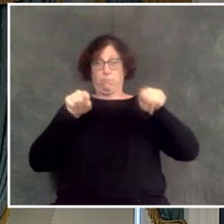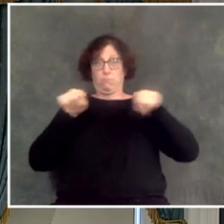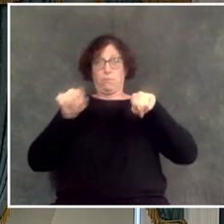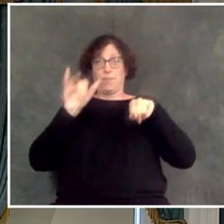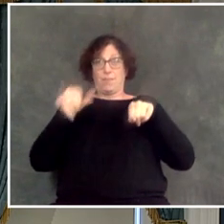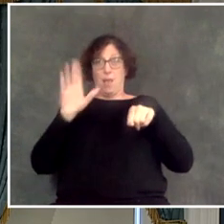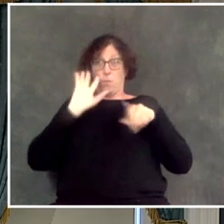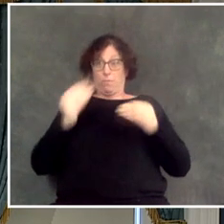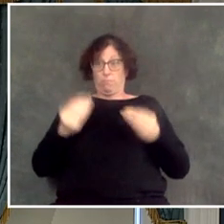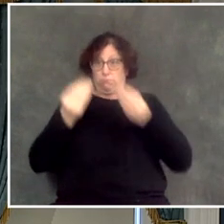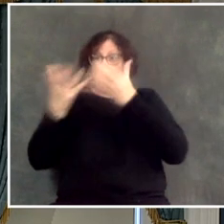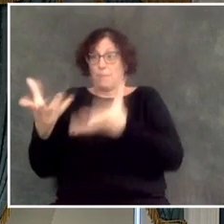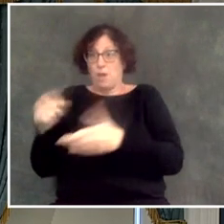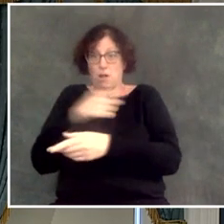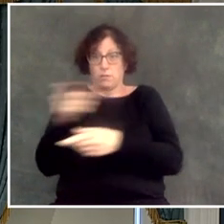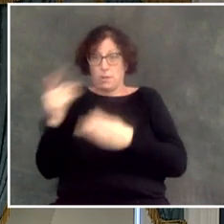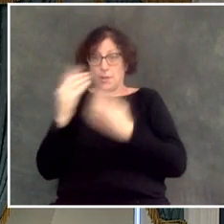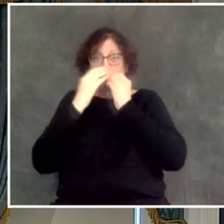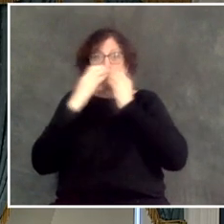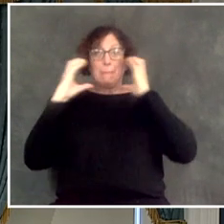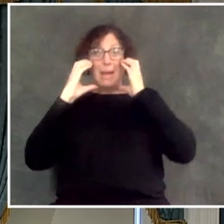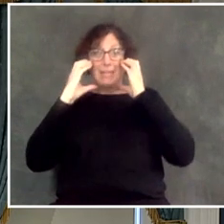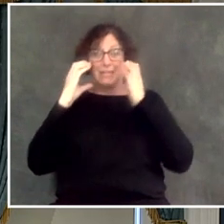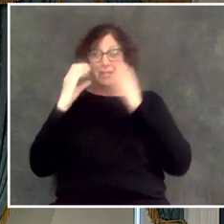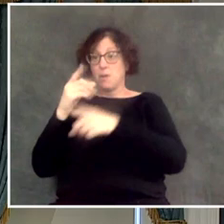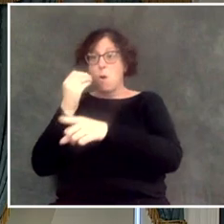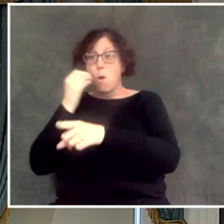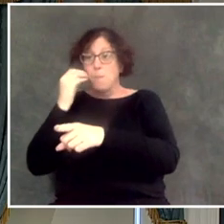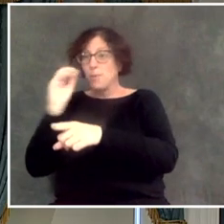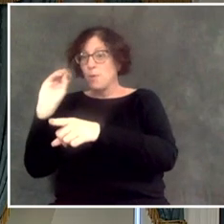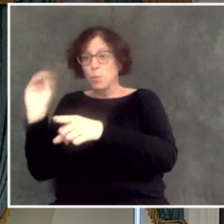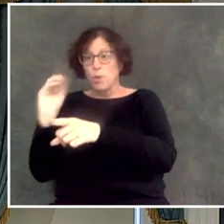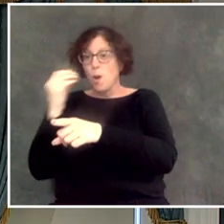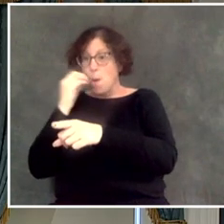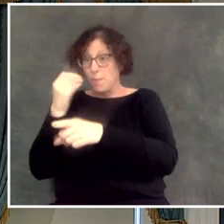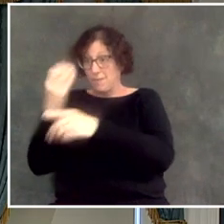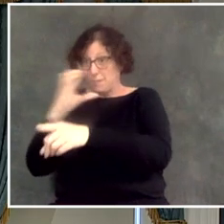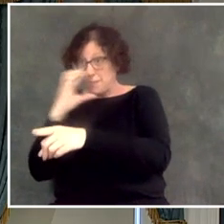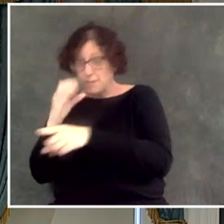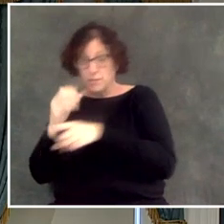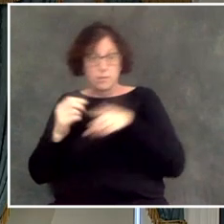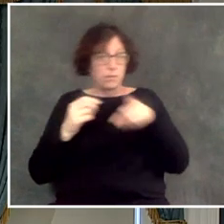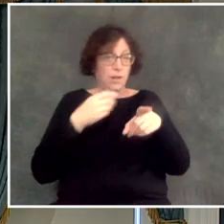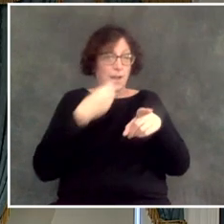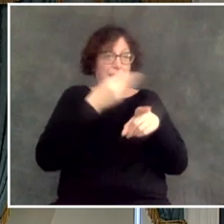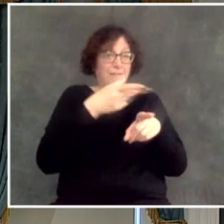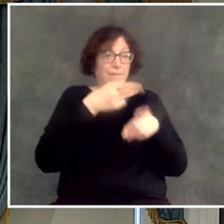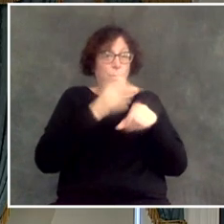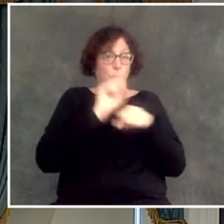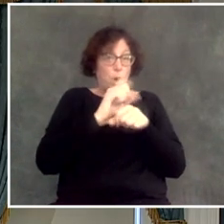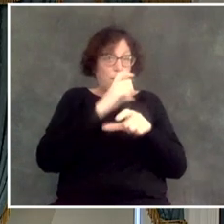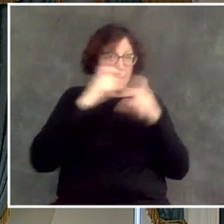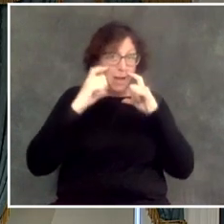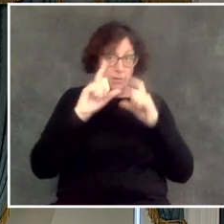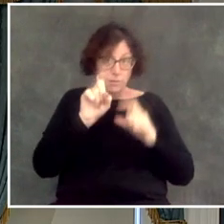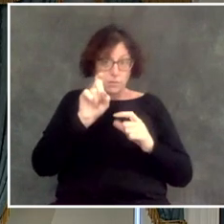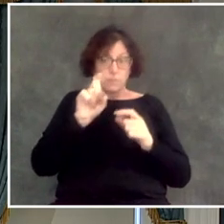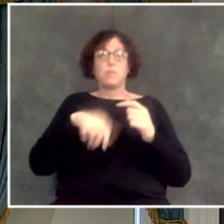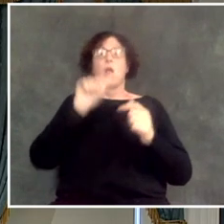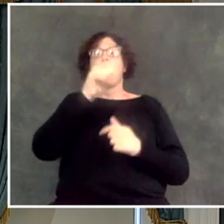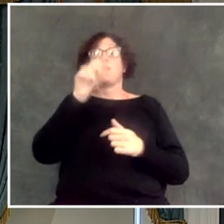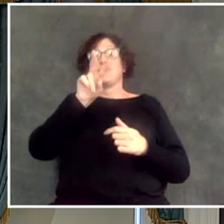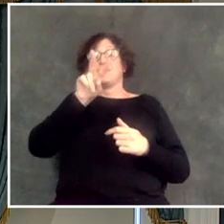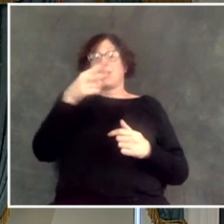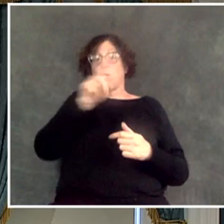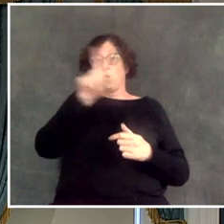a rent freeze. I know you spoke about that this morning, and you talked about the role that Albany plays here. But is there anything that